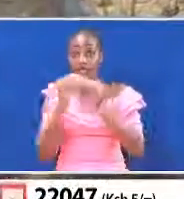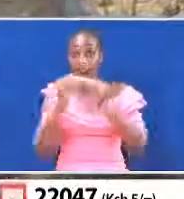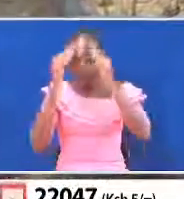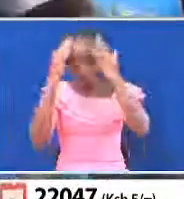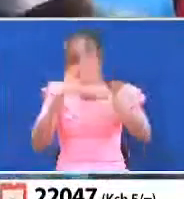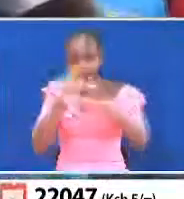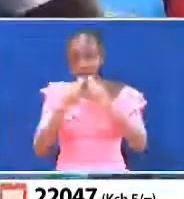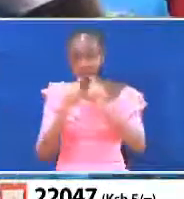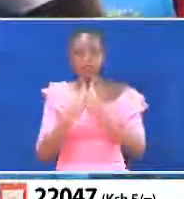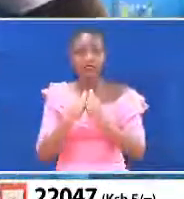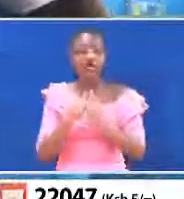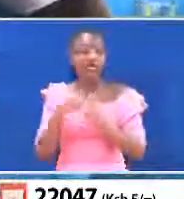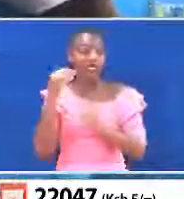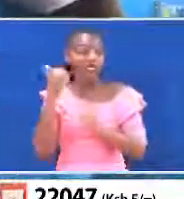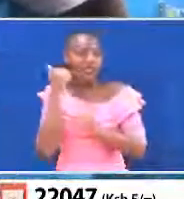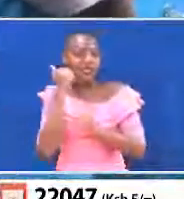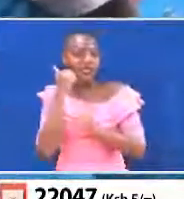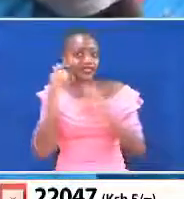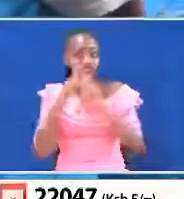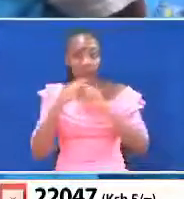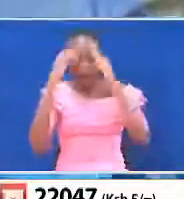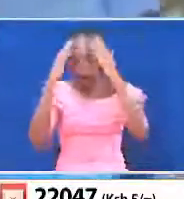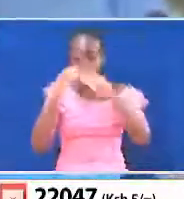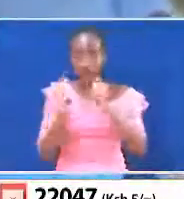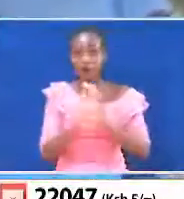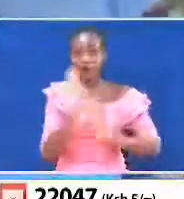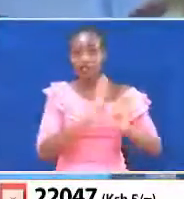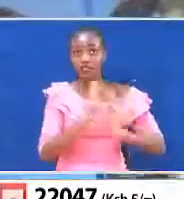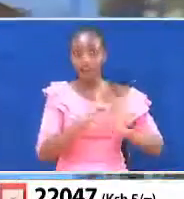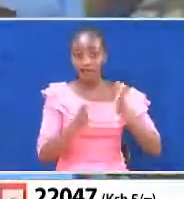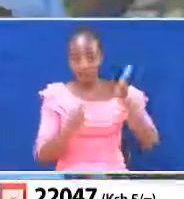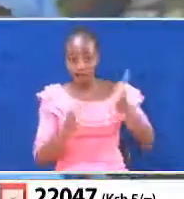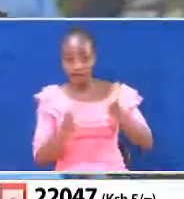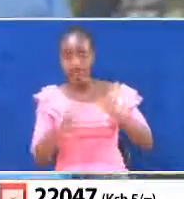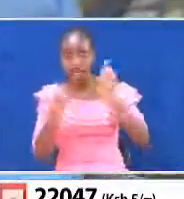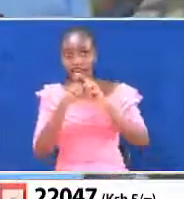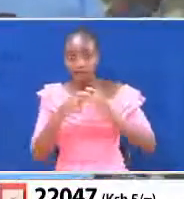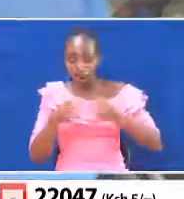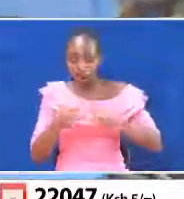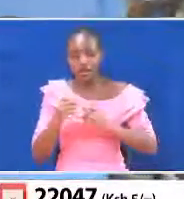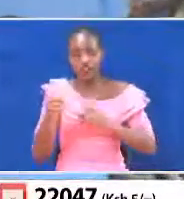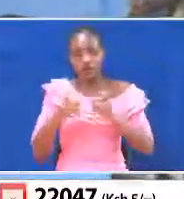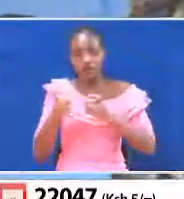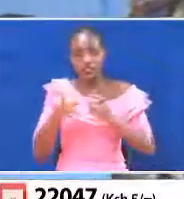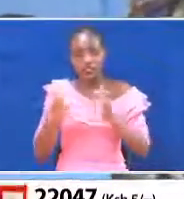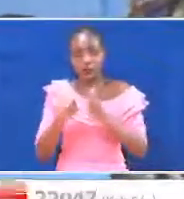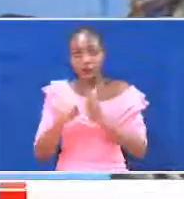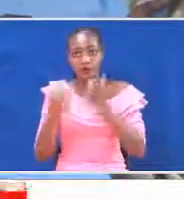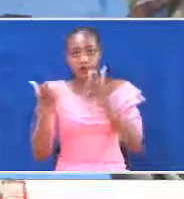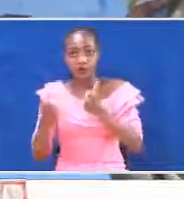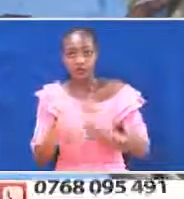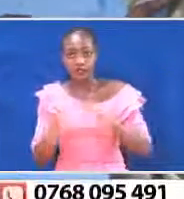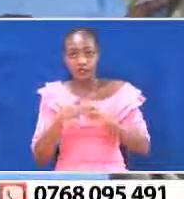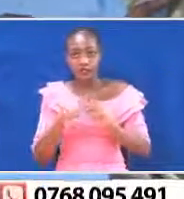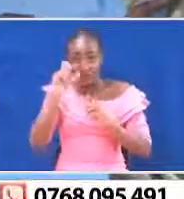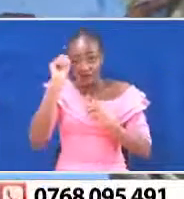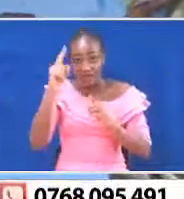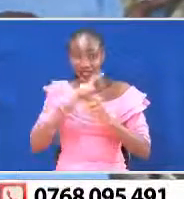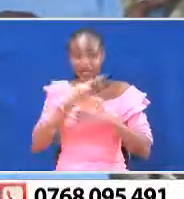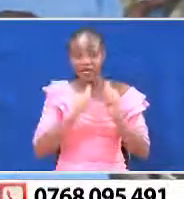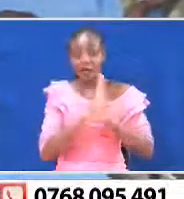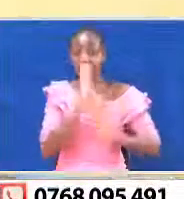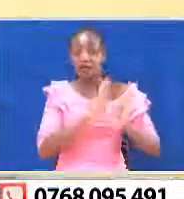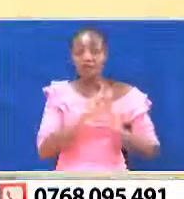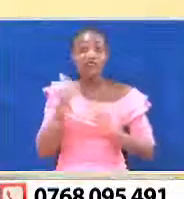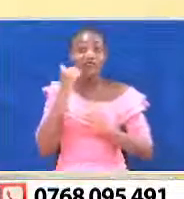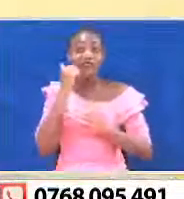evolution of the disease as well as the epidemiological models on how COVID-19 may propagate within our country over